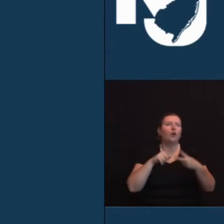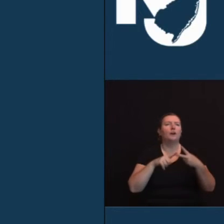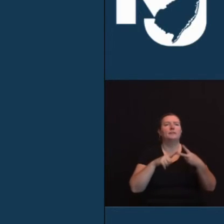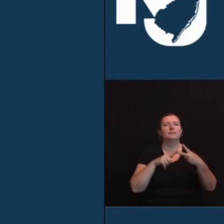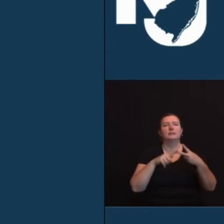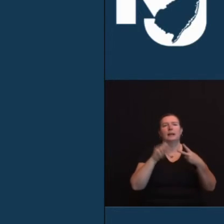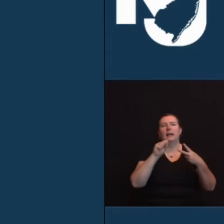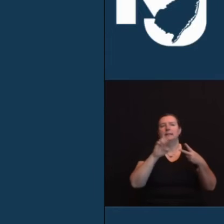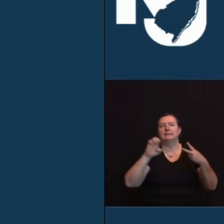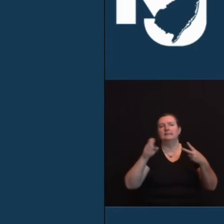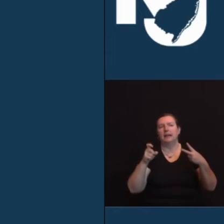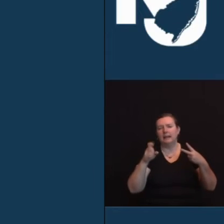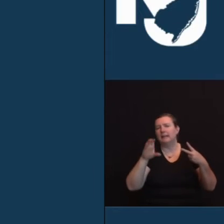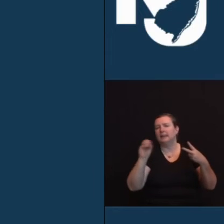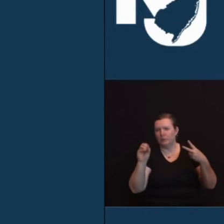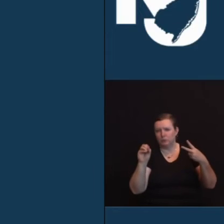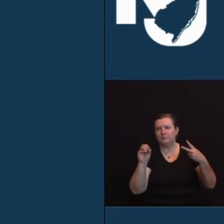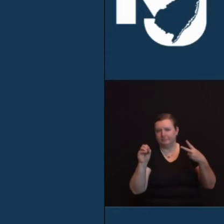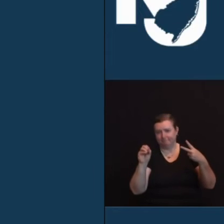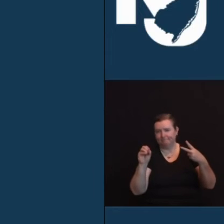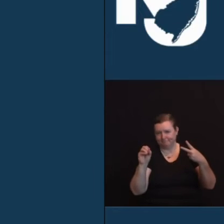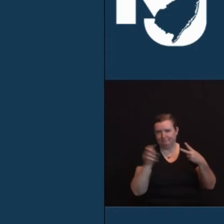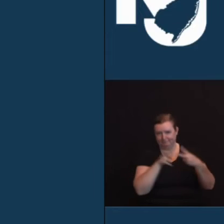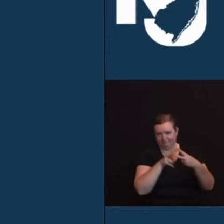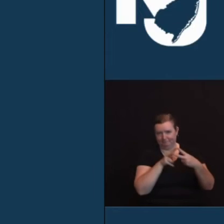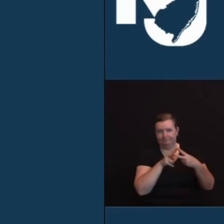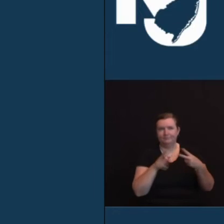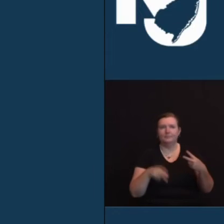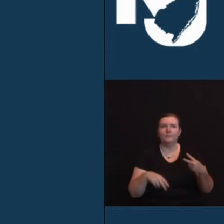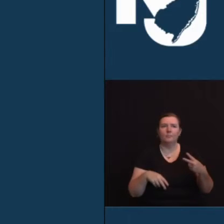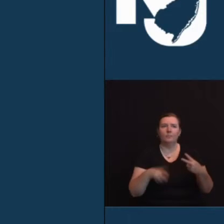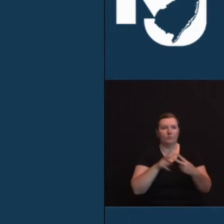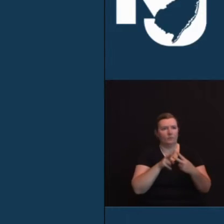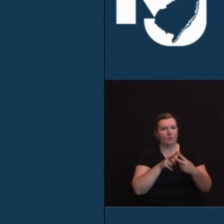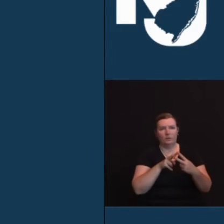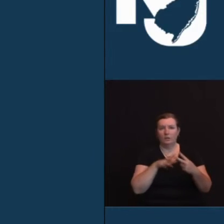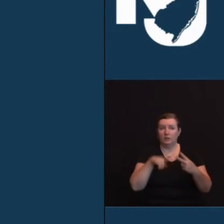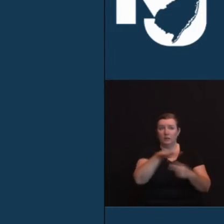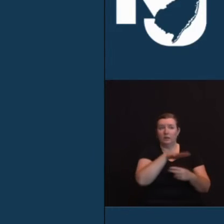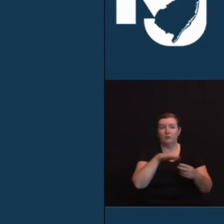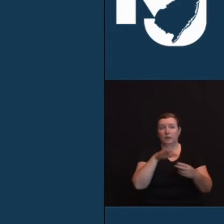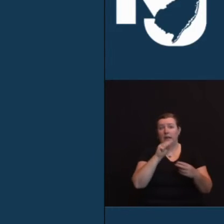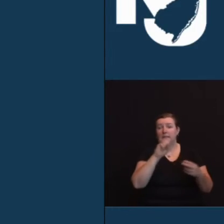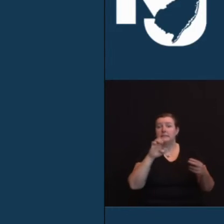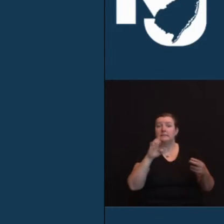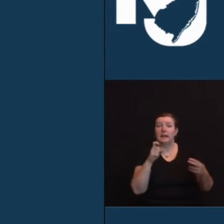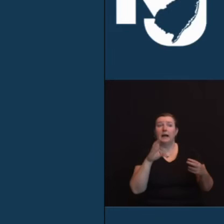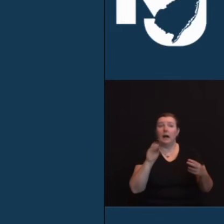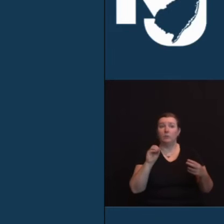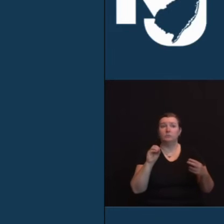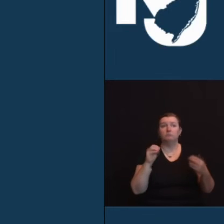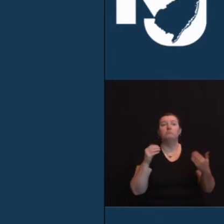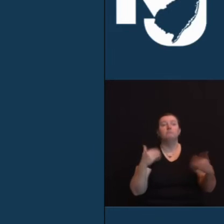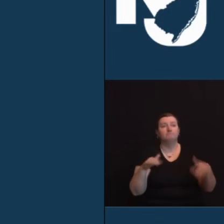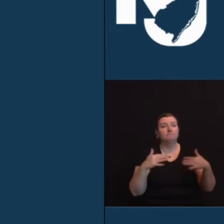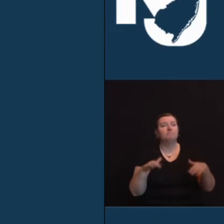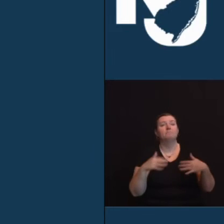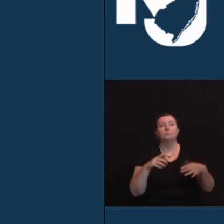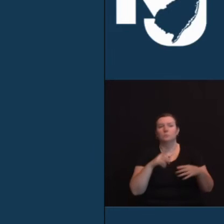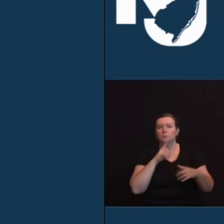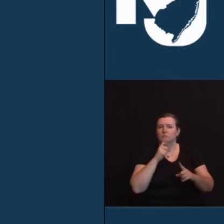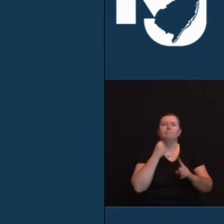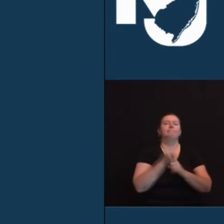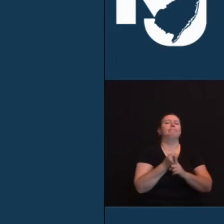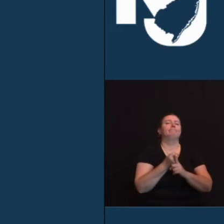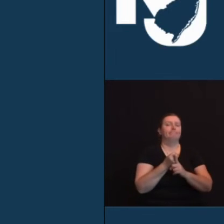there, which currently, by the way, is ground zero of the second wave. But, and this is a huge but, our contact tracers